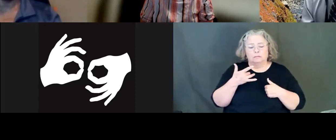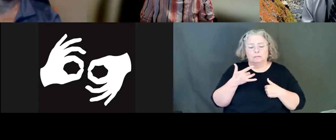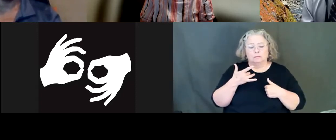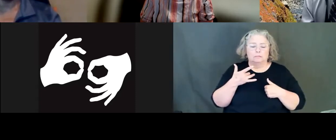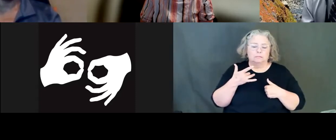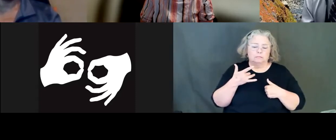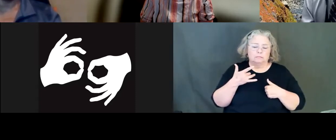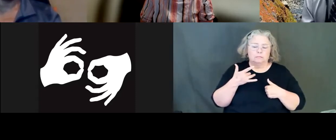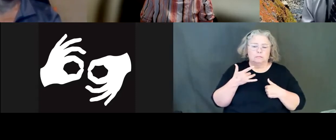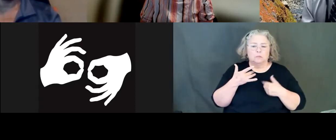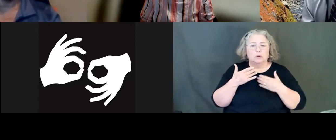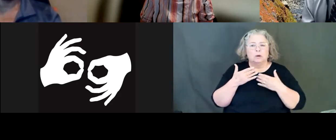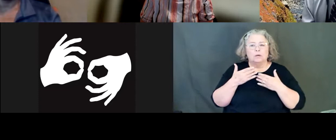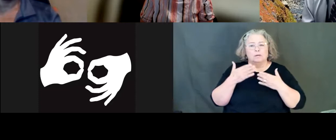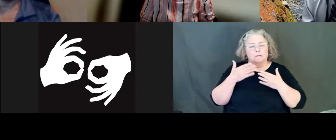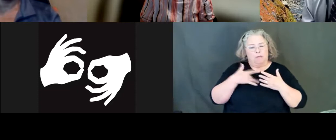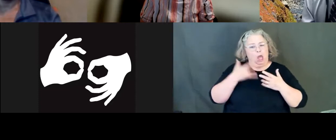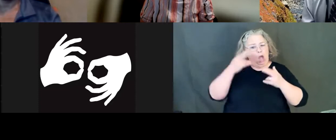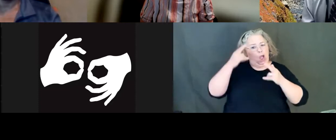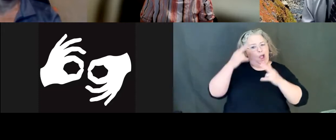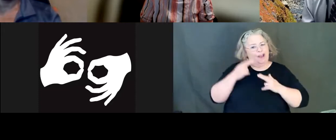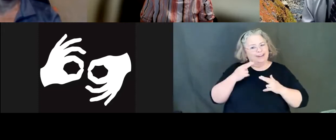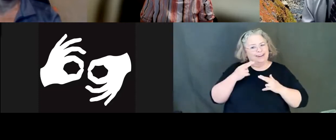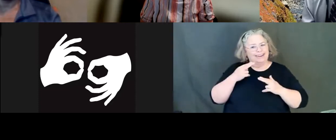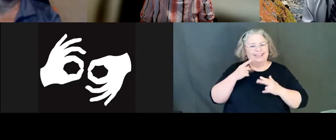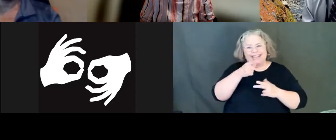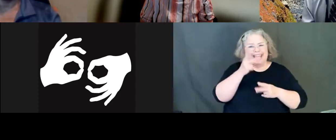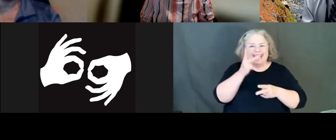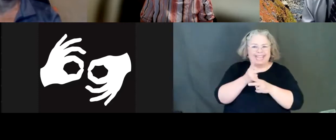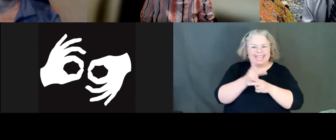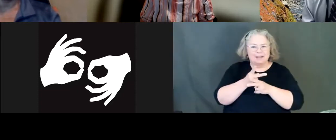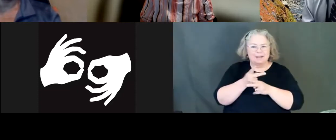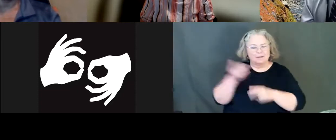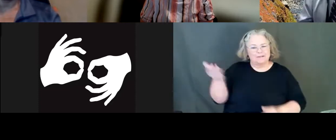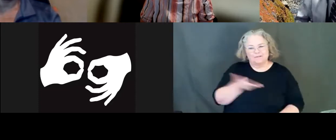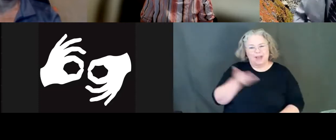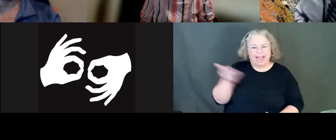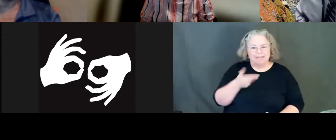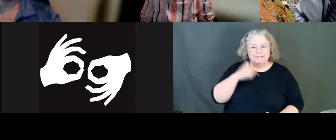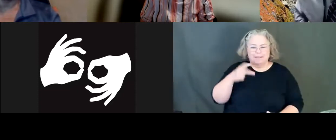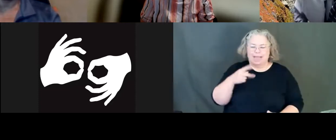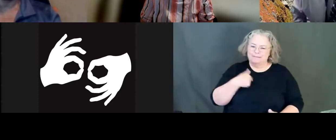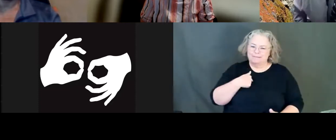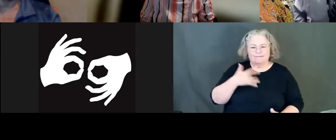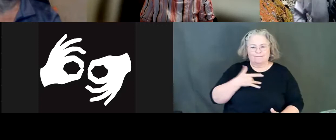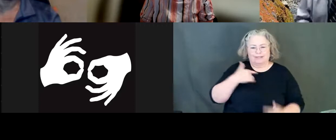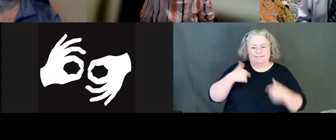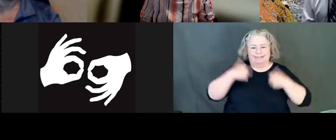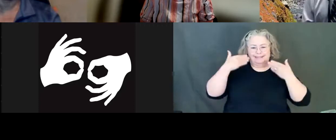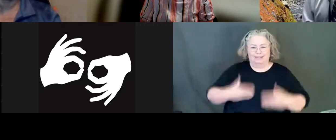really almost honored that these guys keep bringing me back, as goofy as I am. And